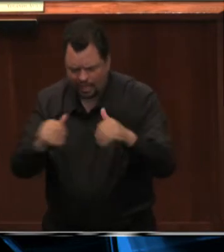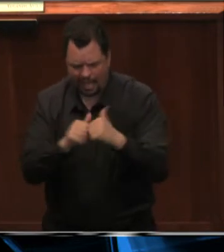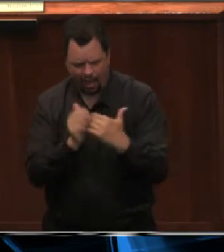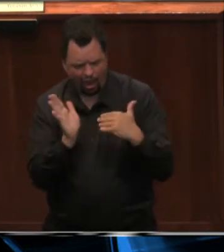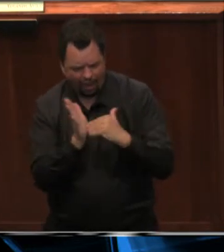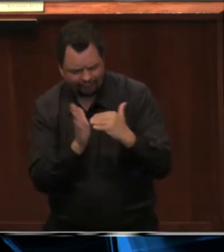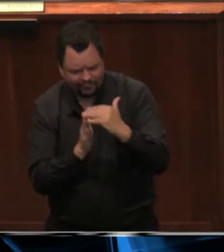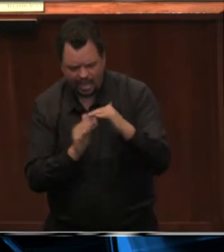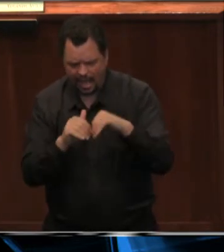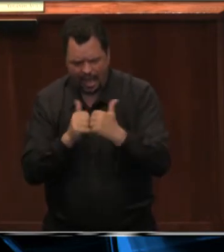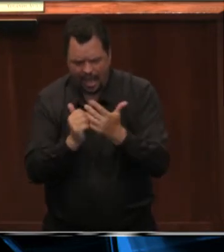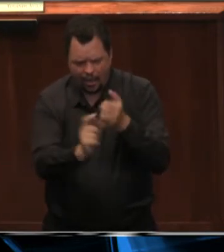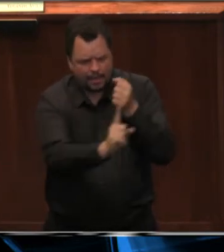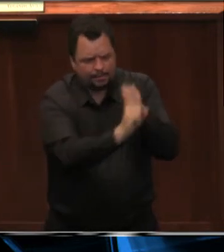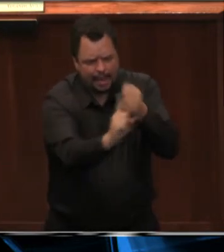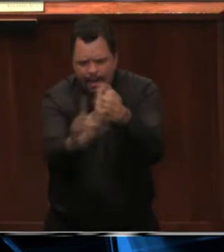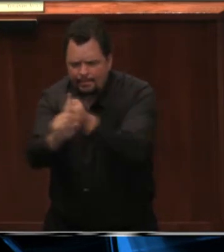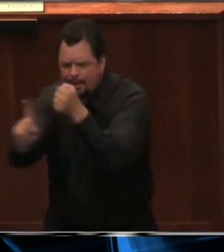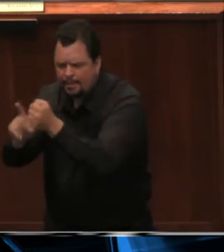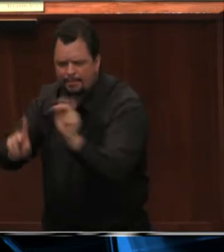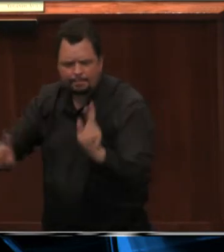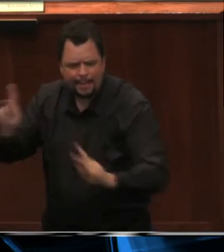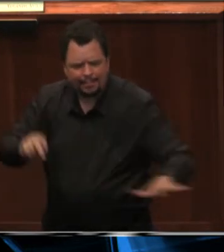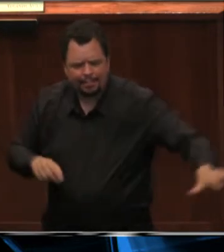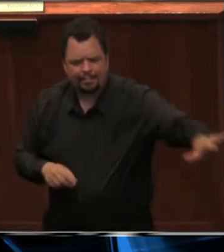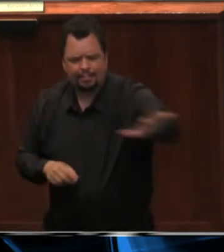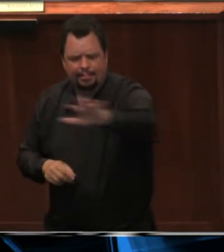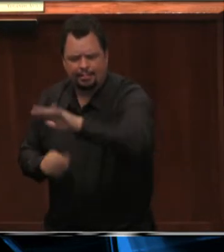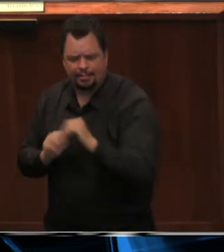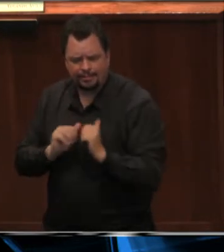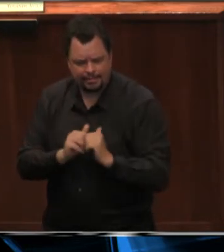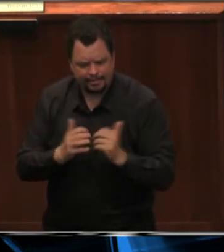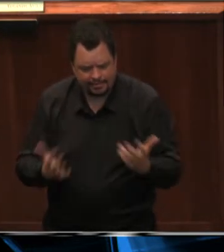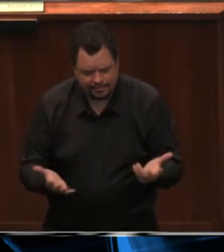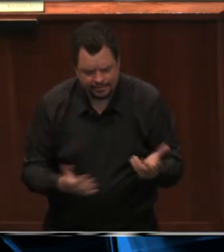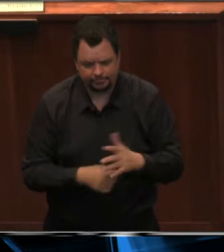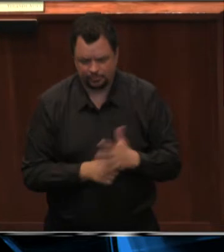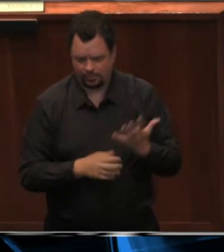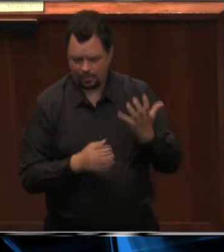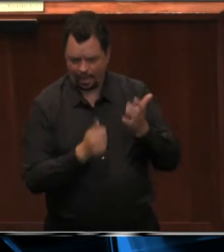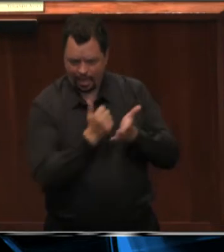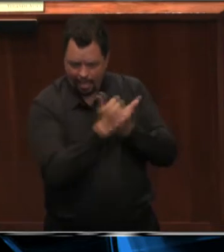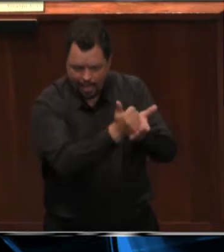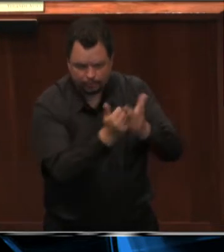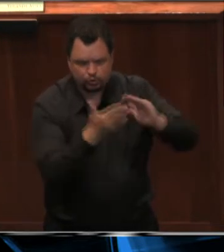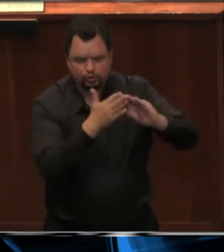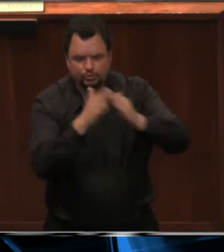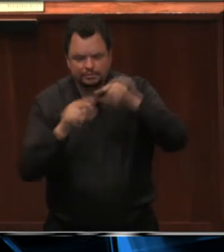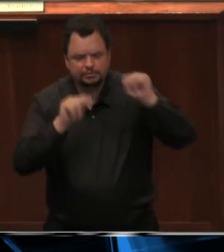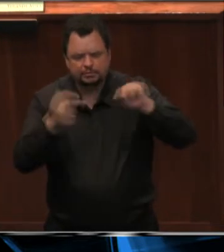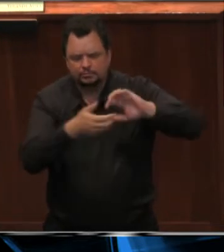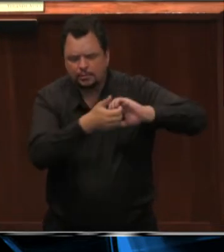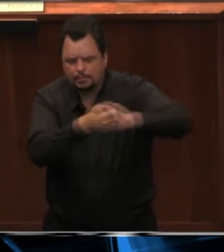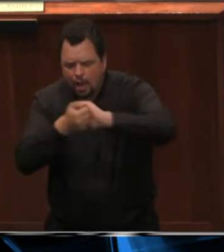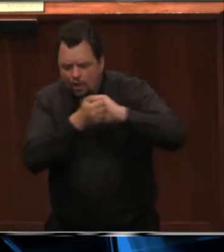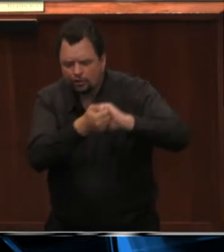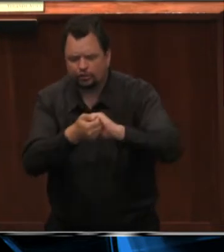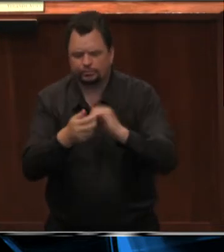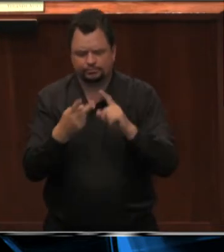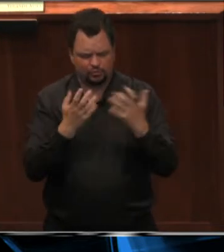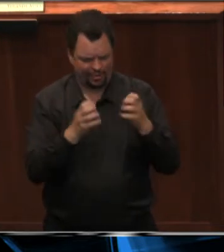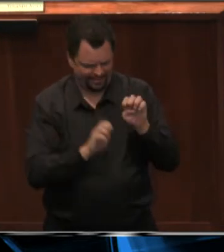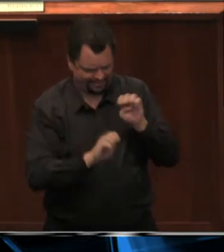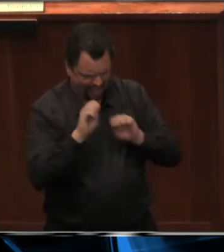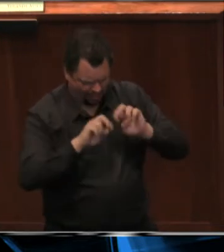risk, and also helping our community partner with us in evaluating risk and taking those preventative actions that can